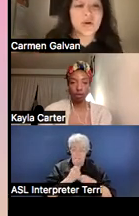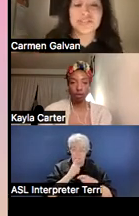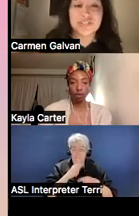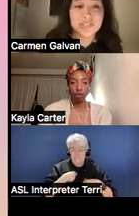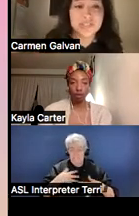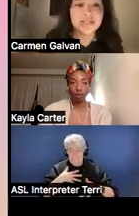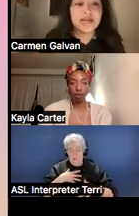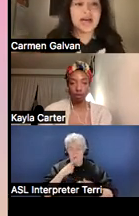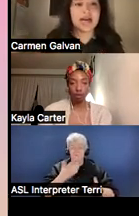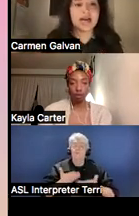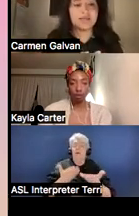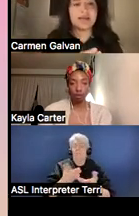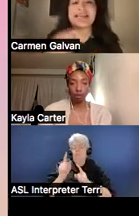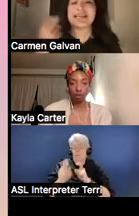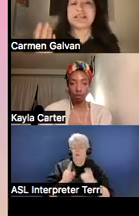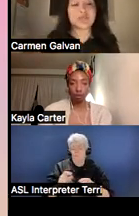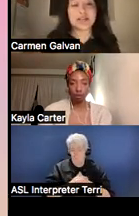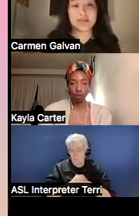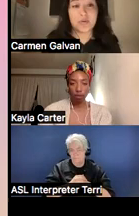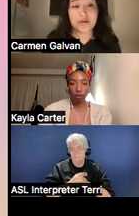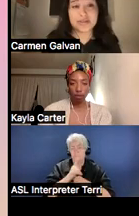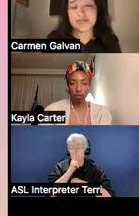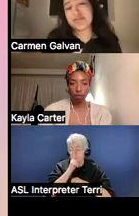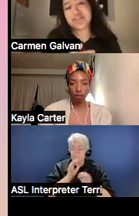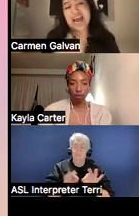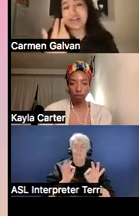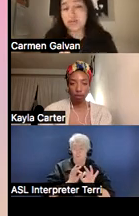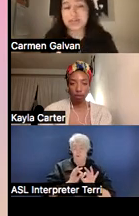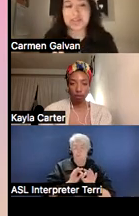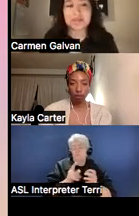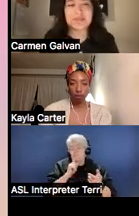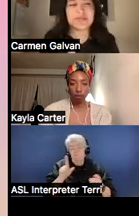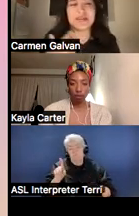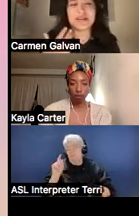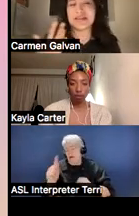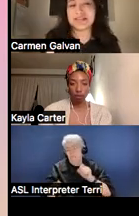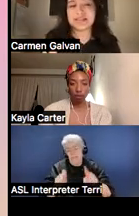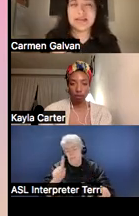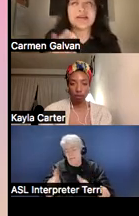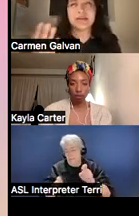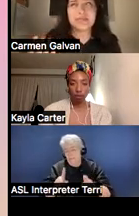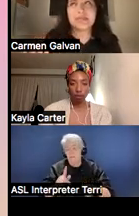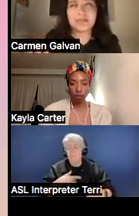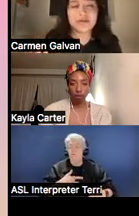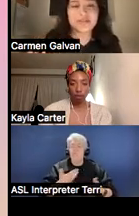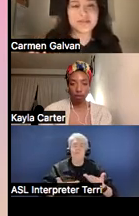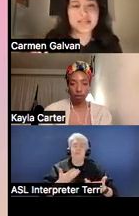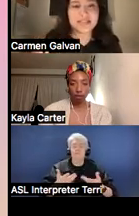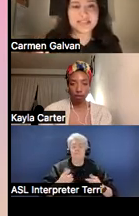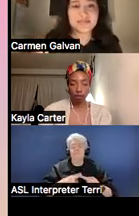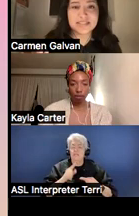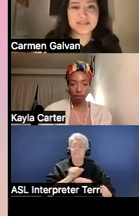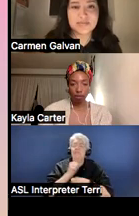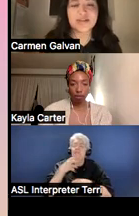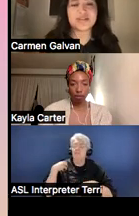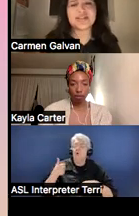as a question. I think it's really important. If you just ask questions, people feel less, employers sometimes get